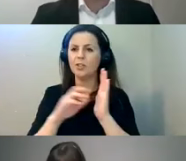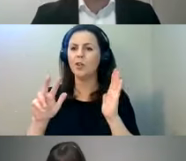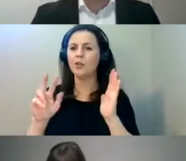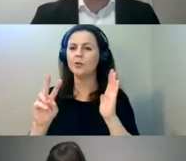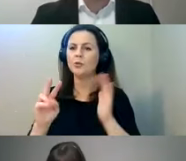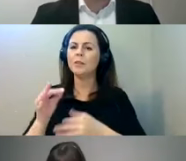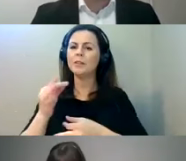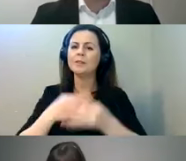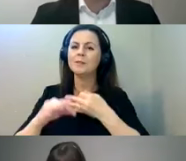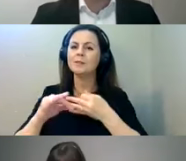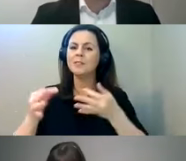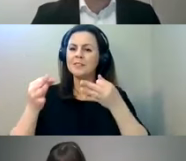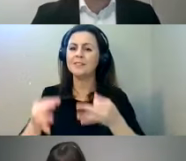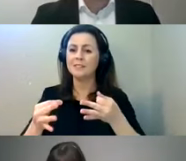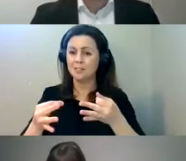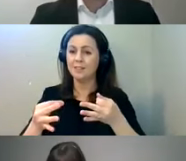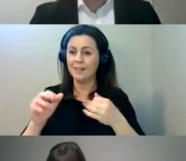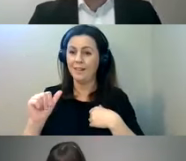of the Substitute Decisions Act.